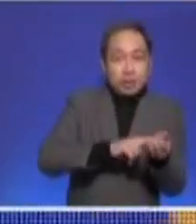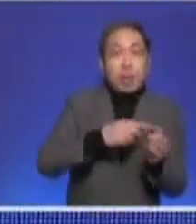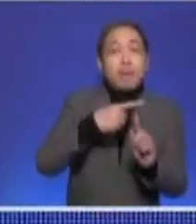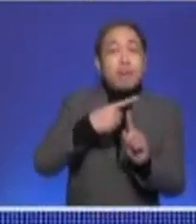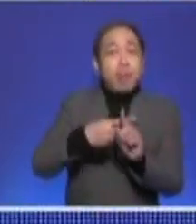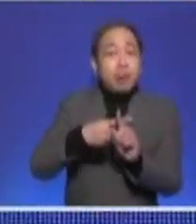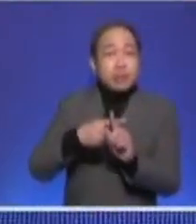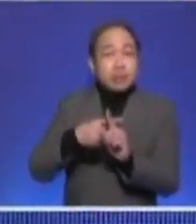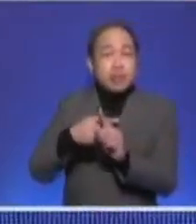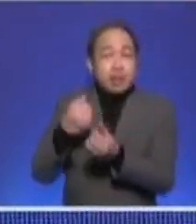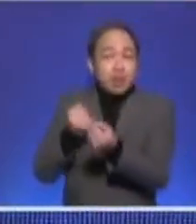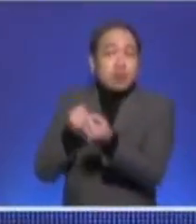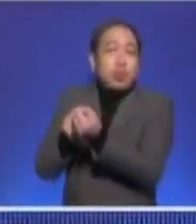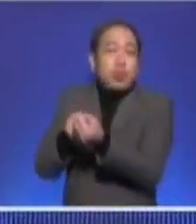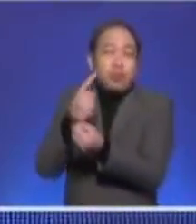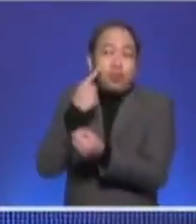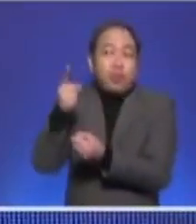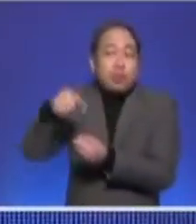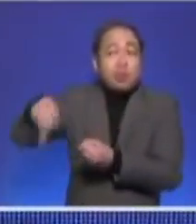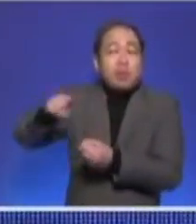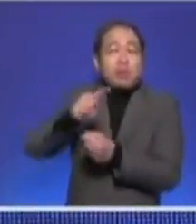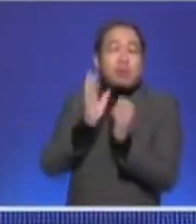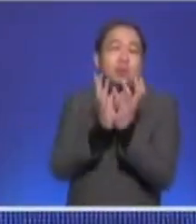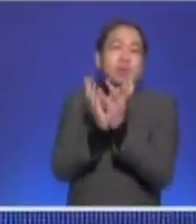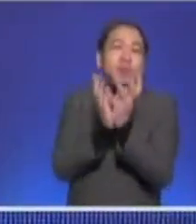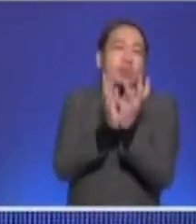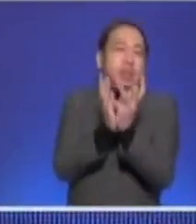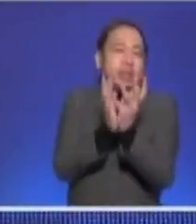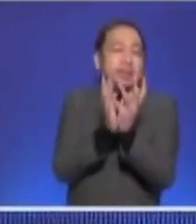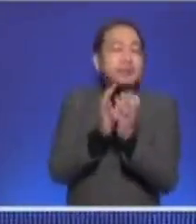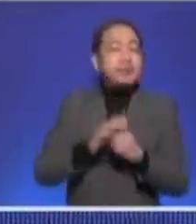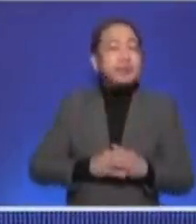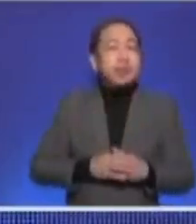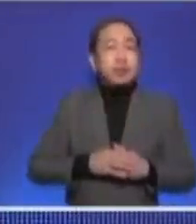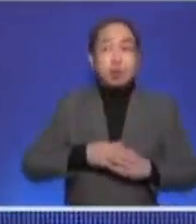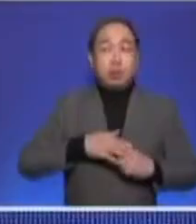for communities. No? So I would say that in